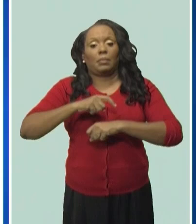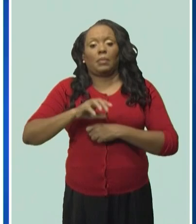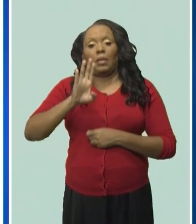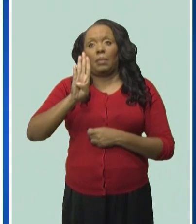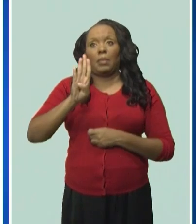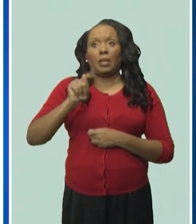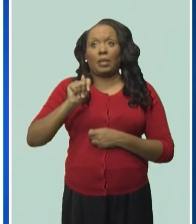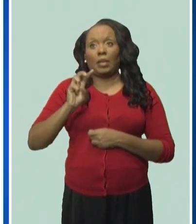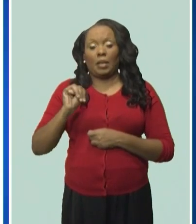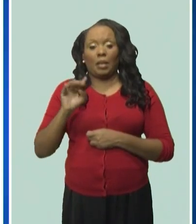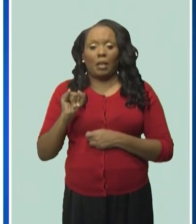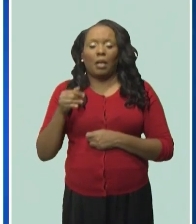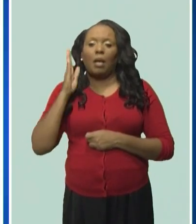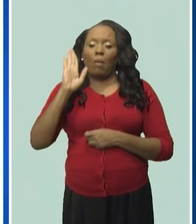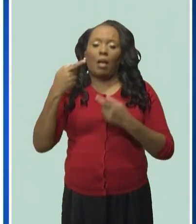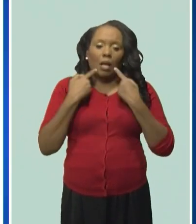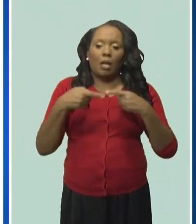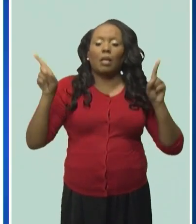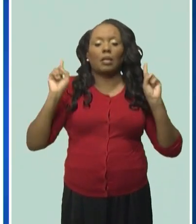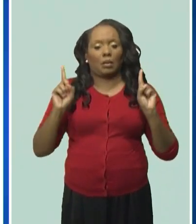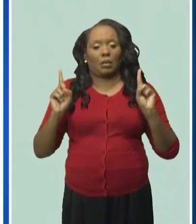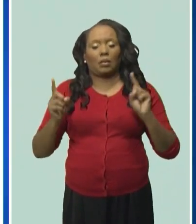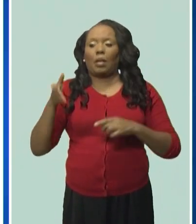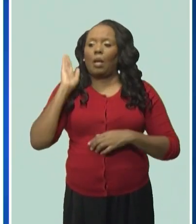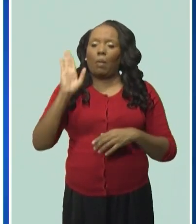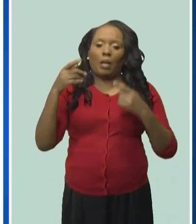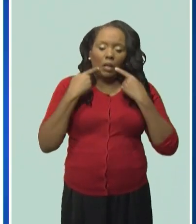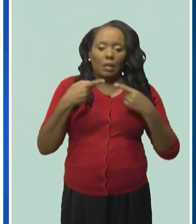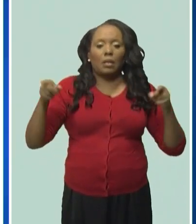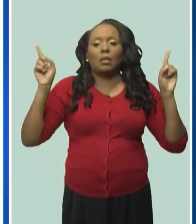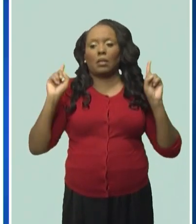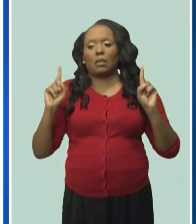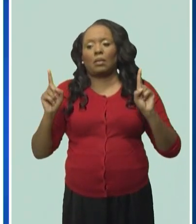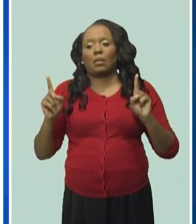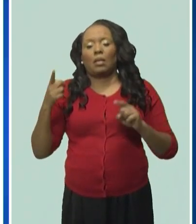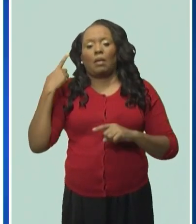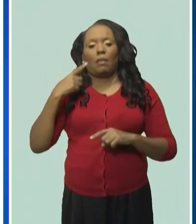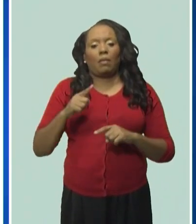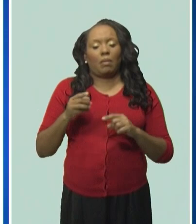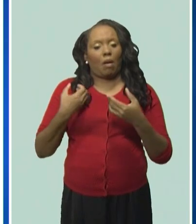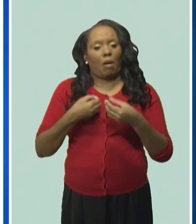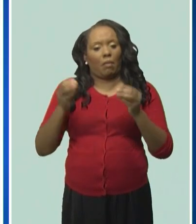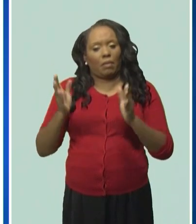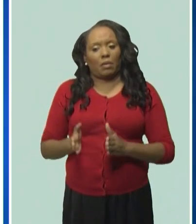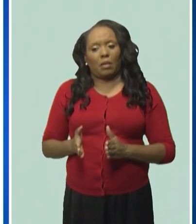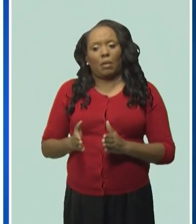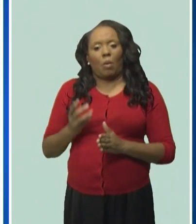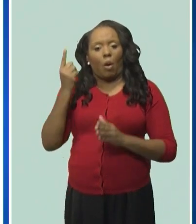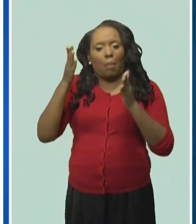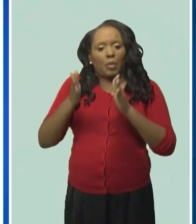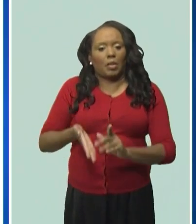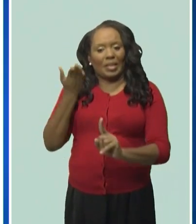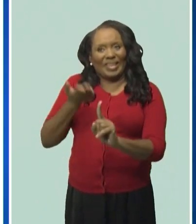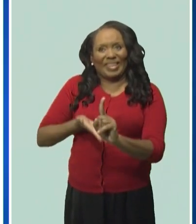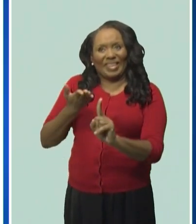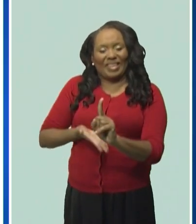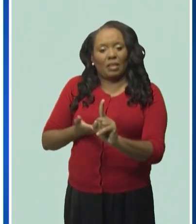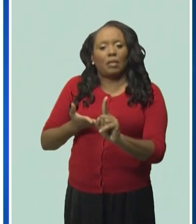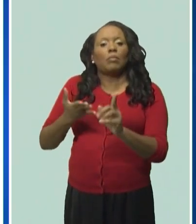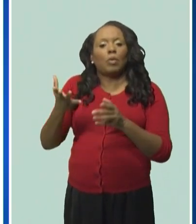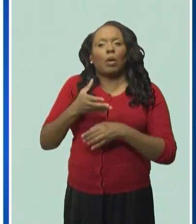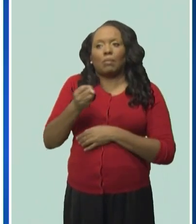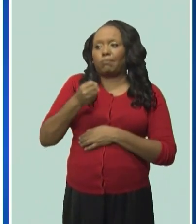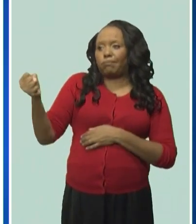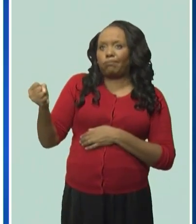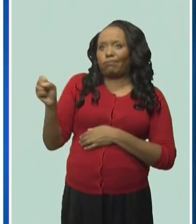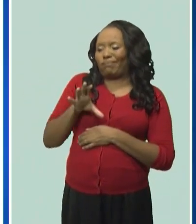be making an announcement with respect to an officer that we would like to place in that market, because it's important that